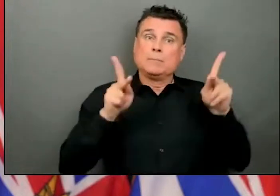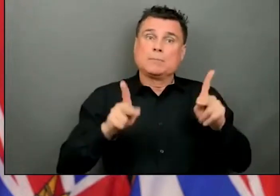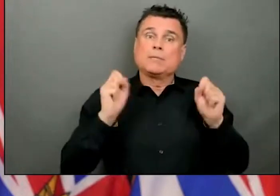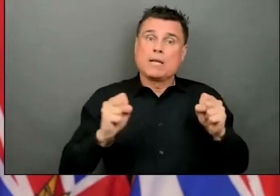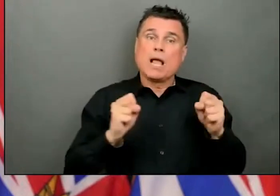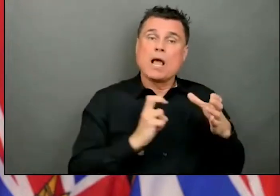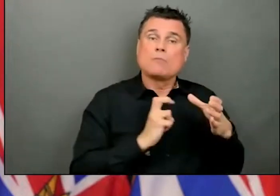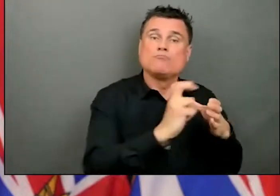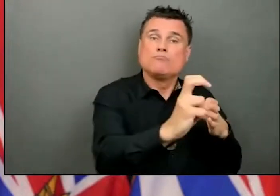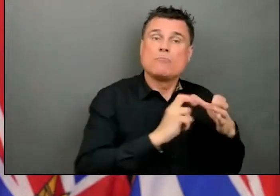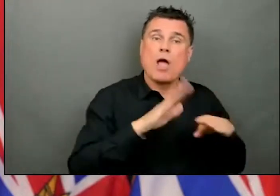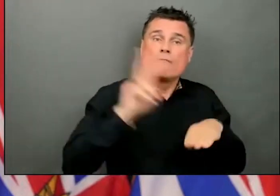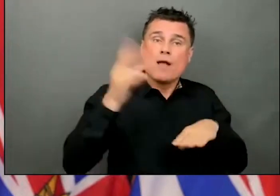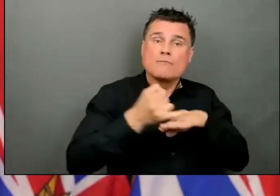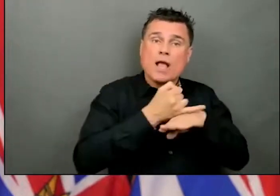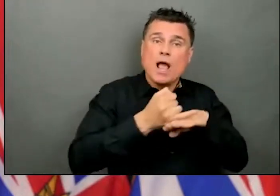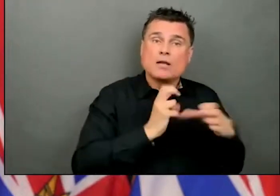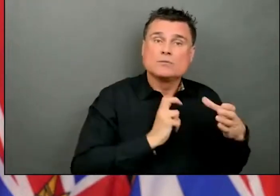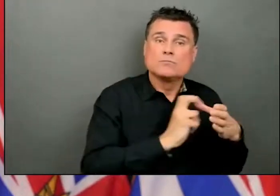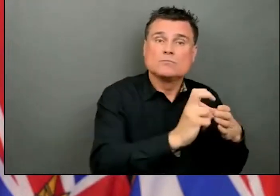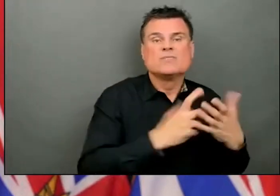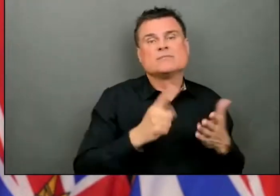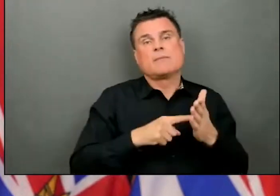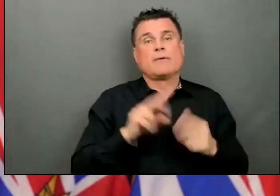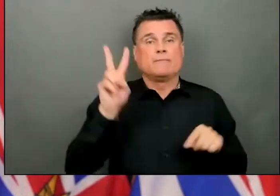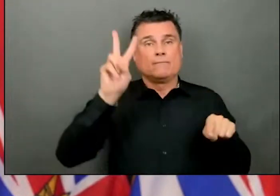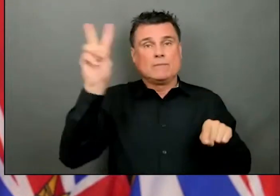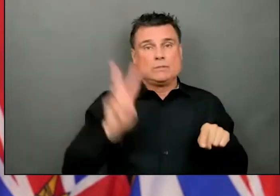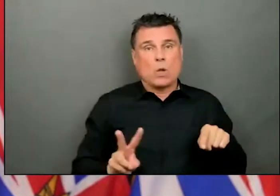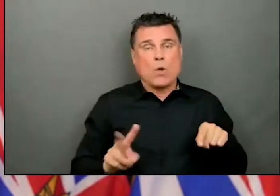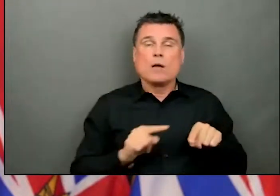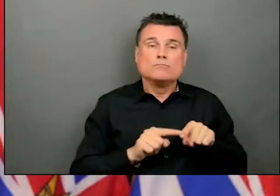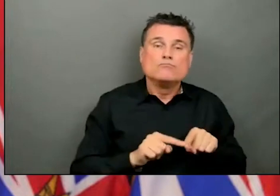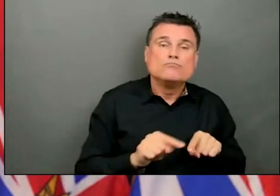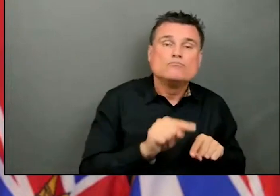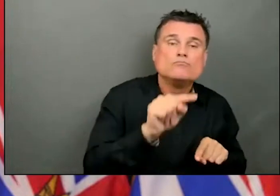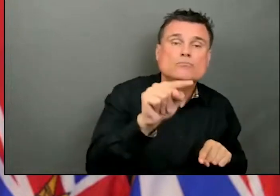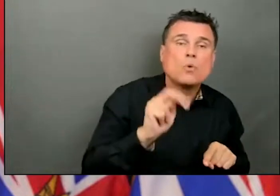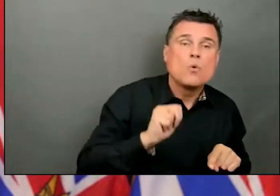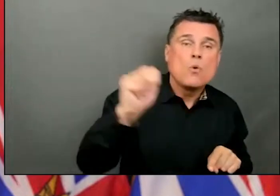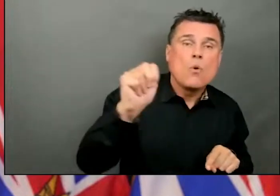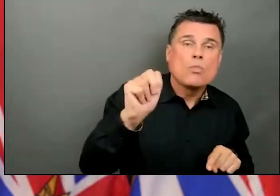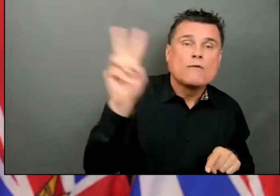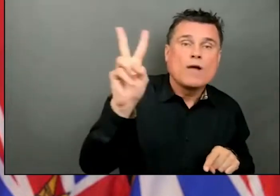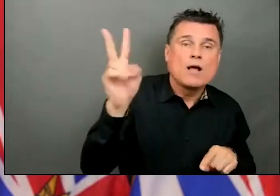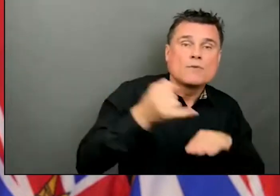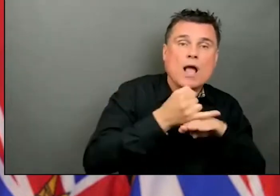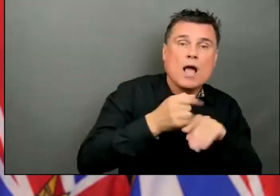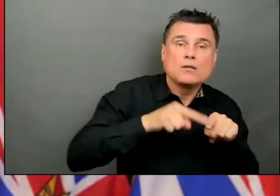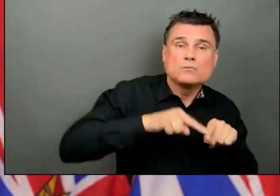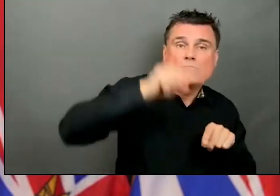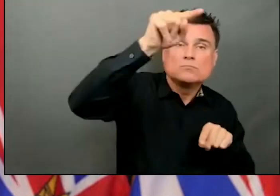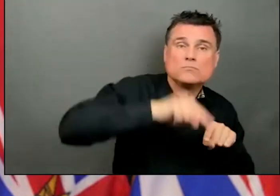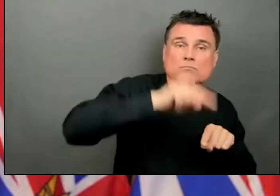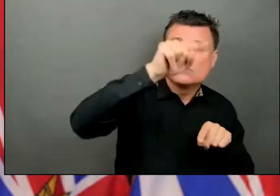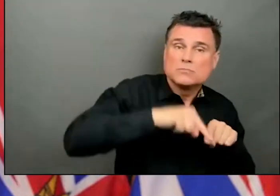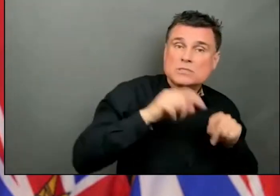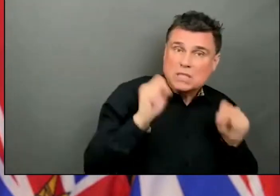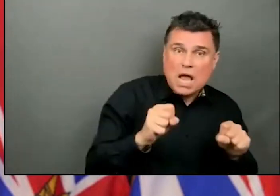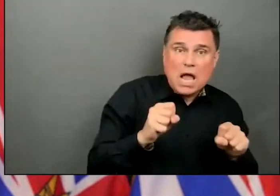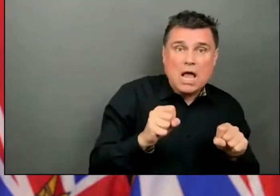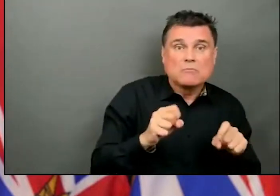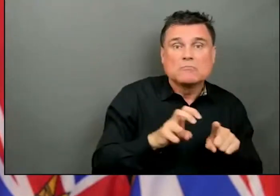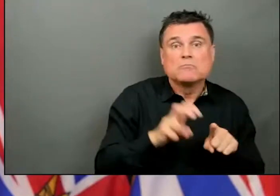on near Tofino or audits or whatever we're calling these, or is that one health authority and you can travel within it without fines? No,